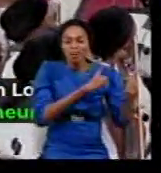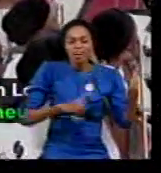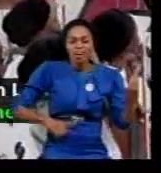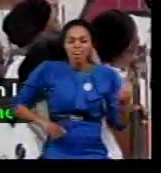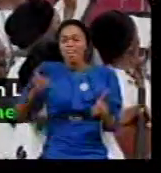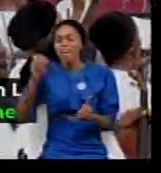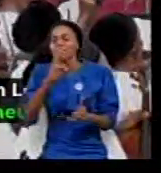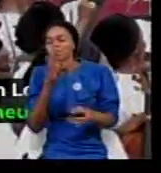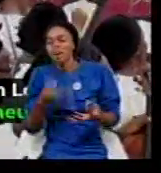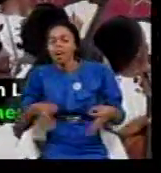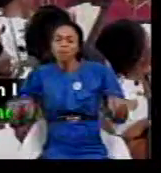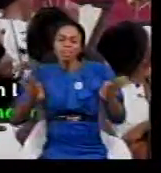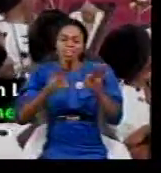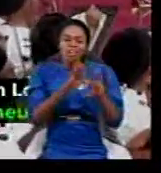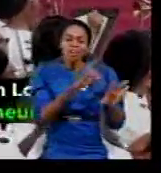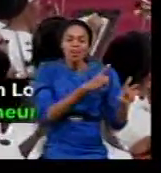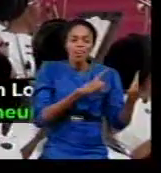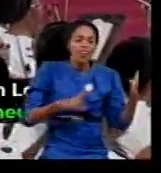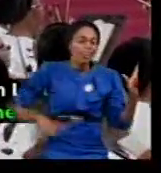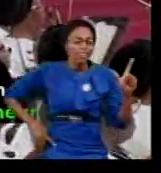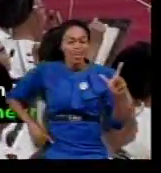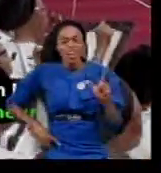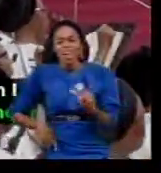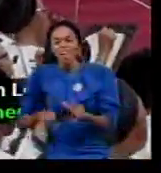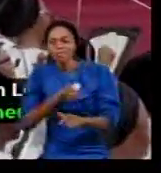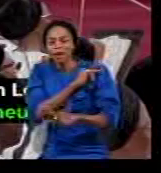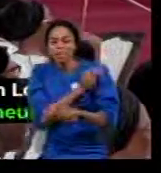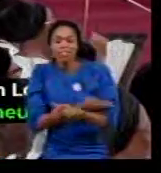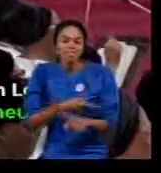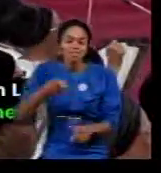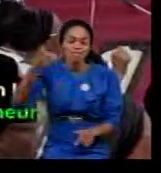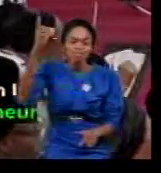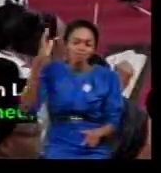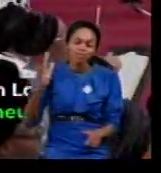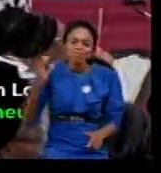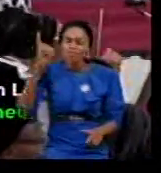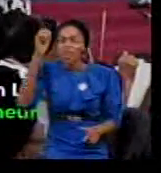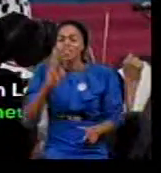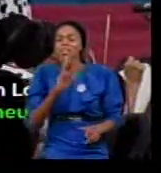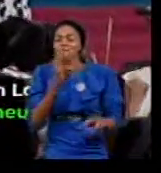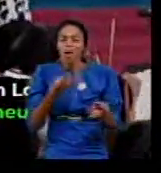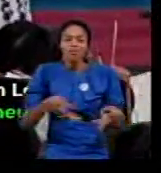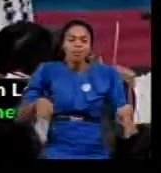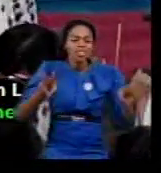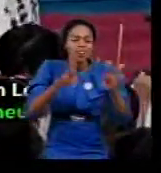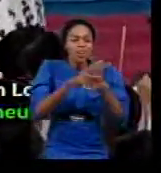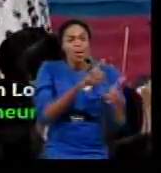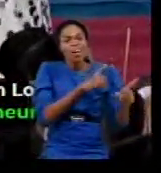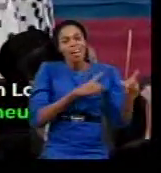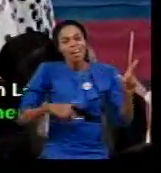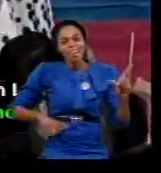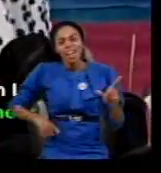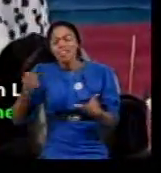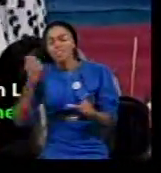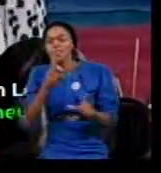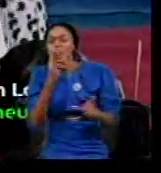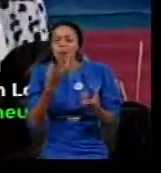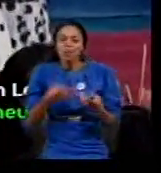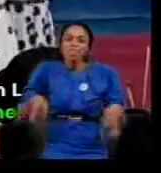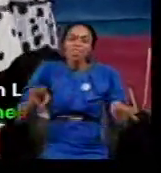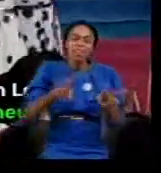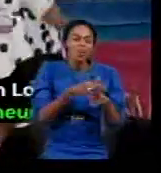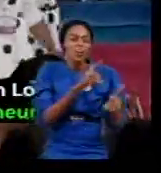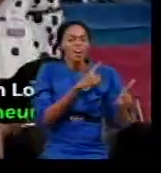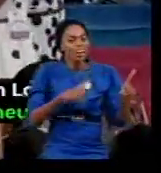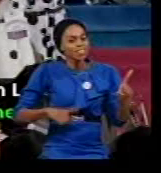the Lord our peace. Look at this in Judges chapter 6 and verse 24. Judges chapter 6, verse 24, it says, "And